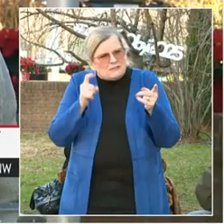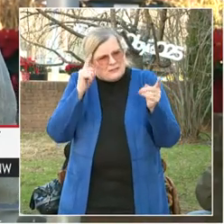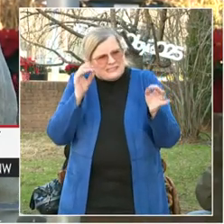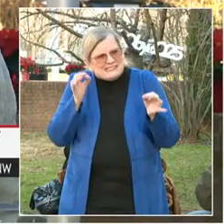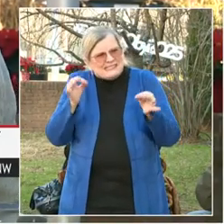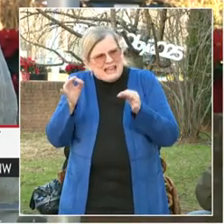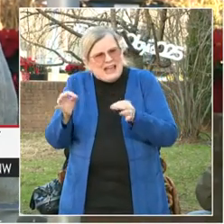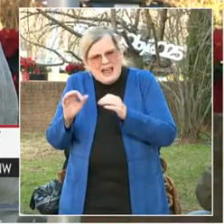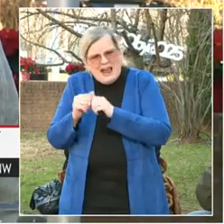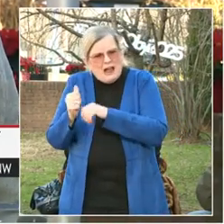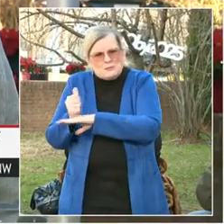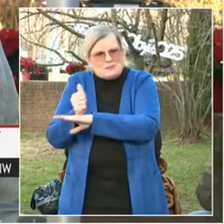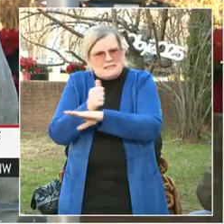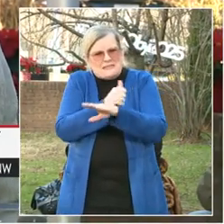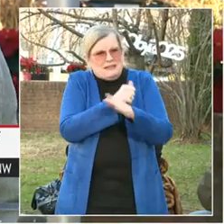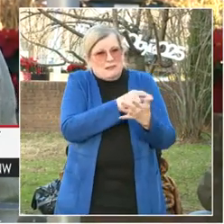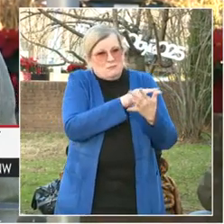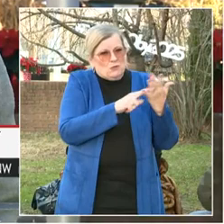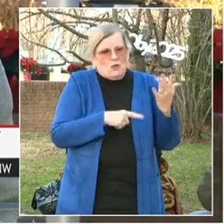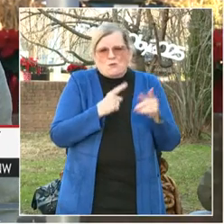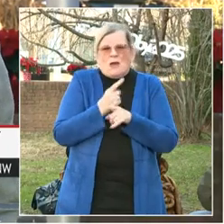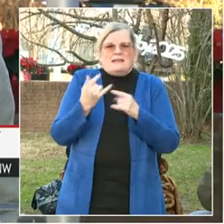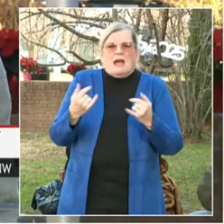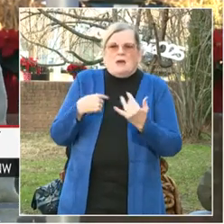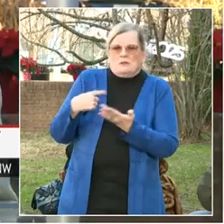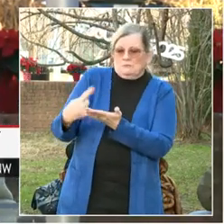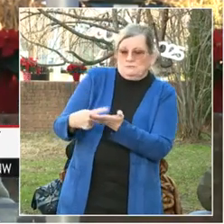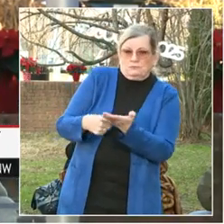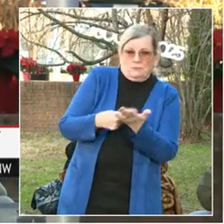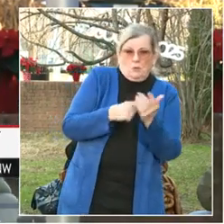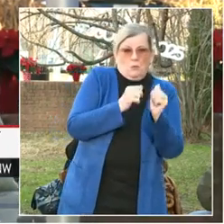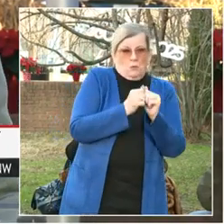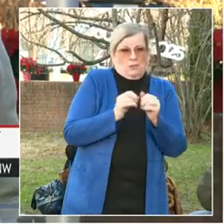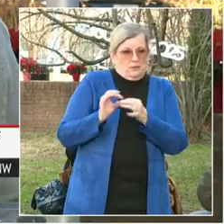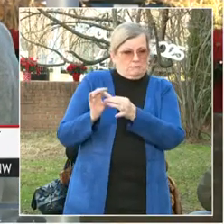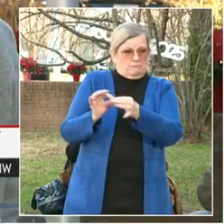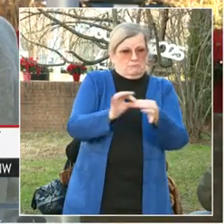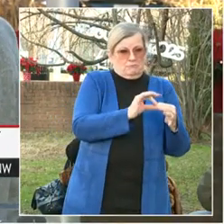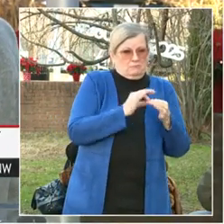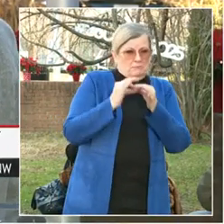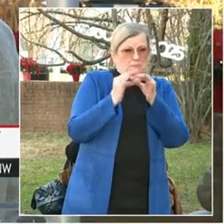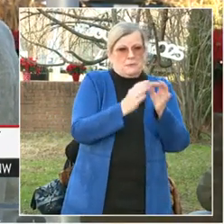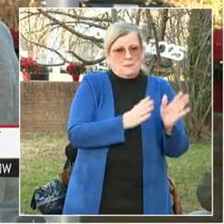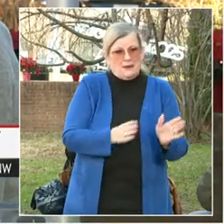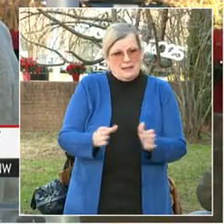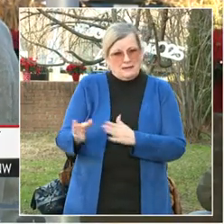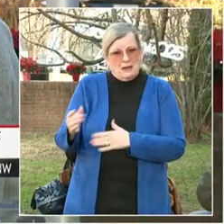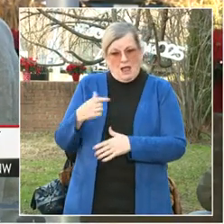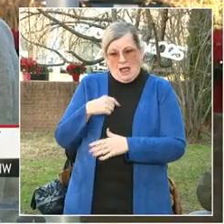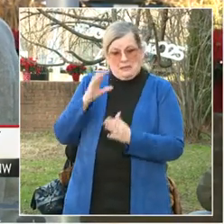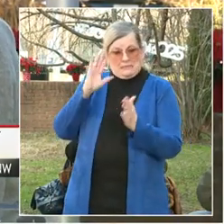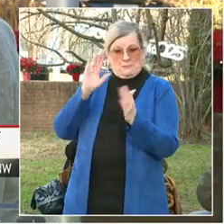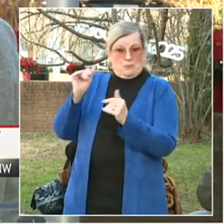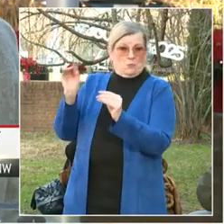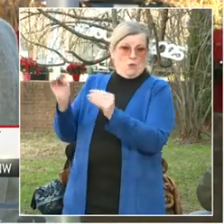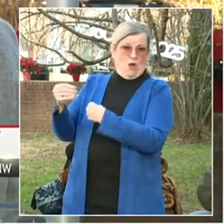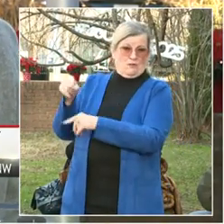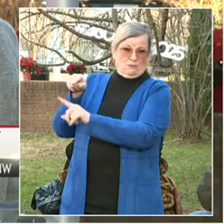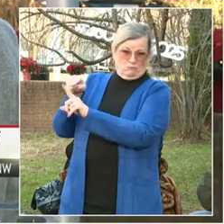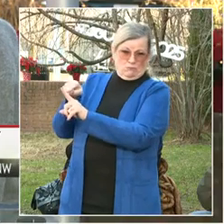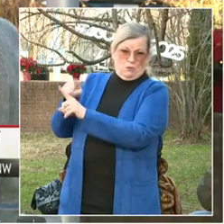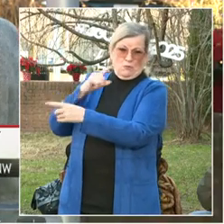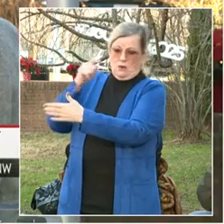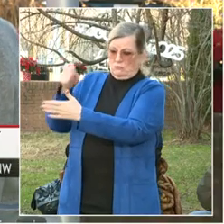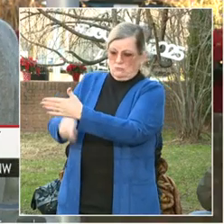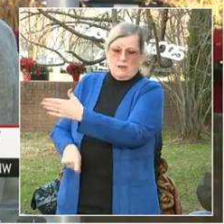where are being discussed in that process. I expect the Office of Planning to deliver a report to the